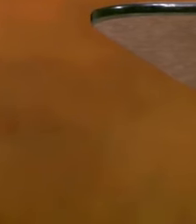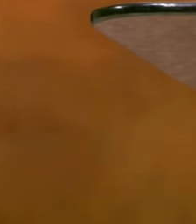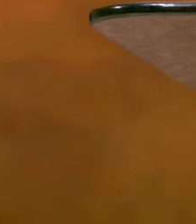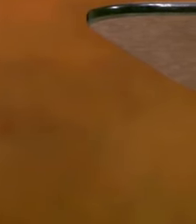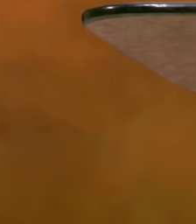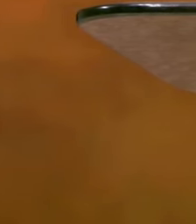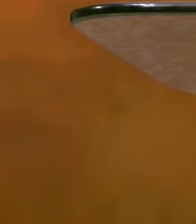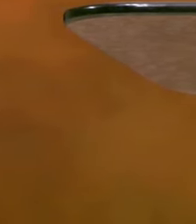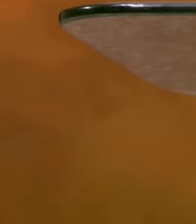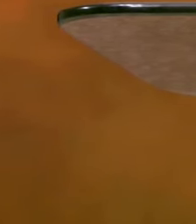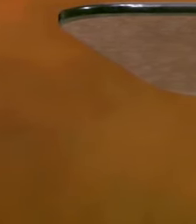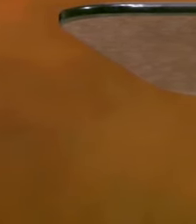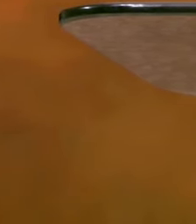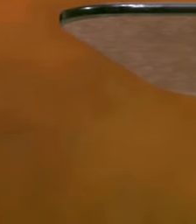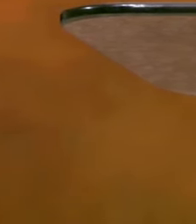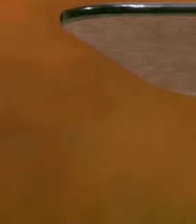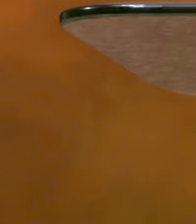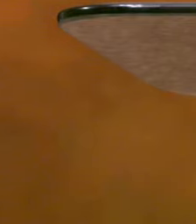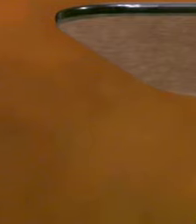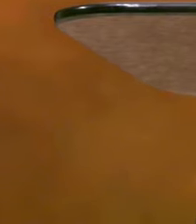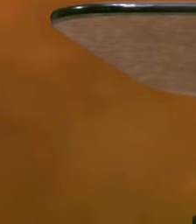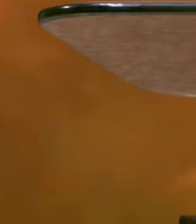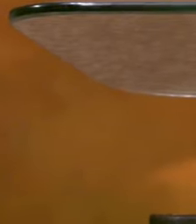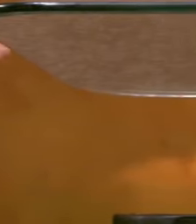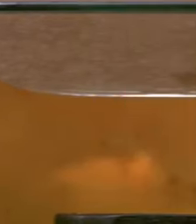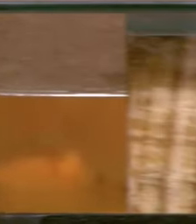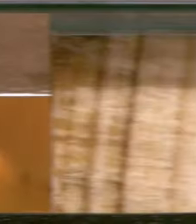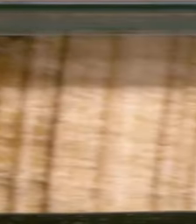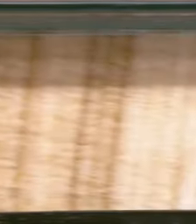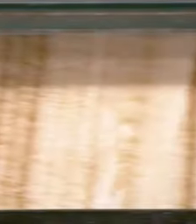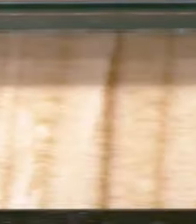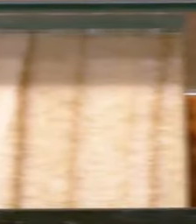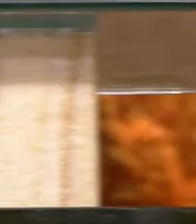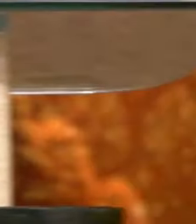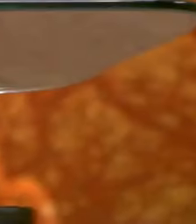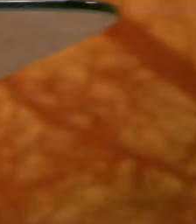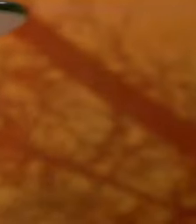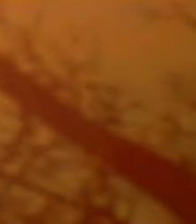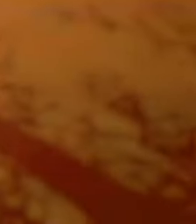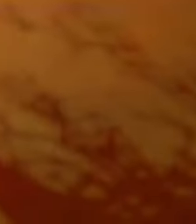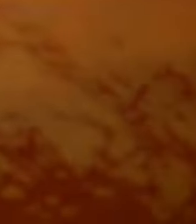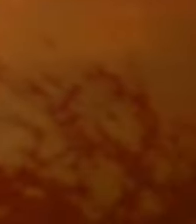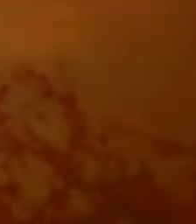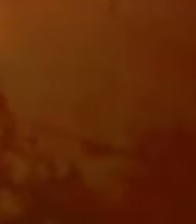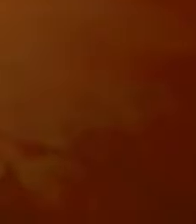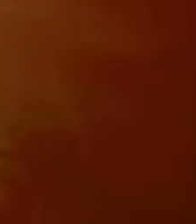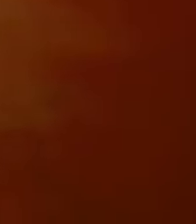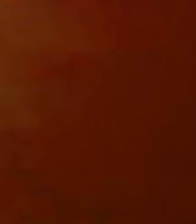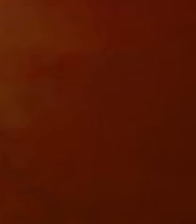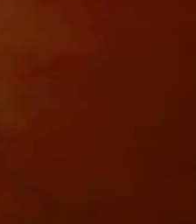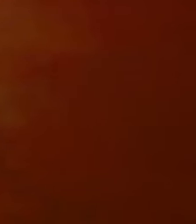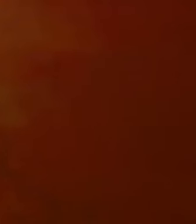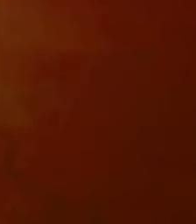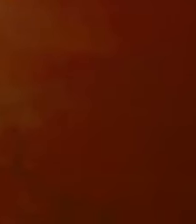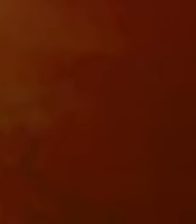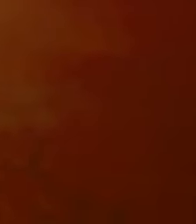about is now that you have entered the gate and you are walking in the narrow way. The